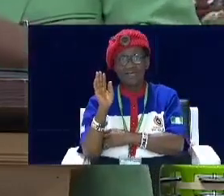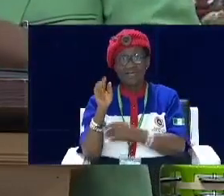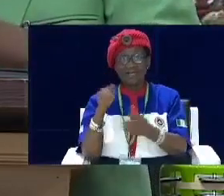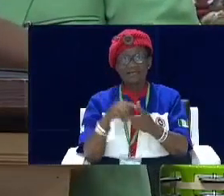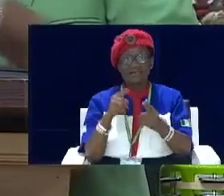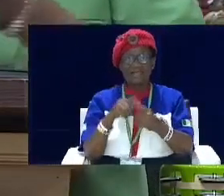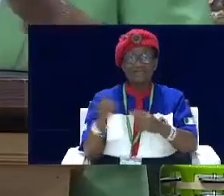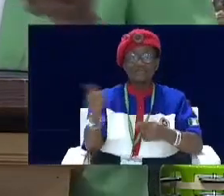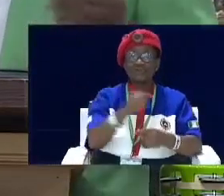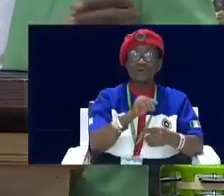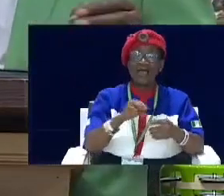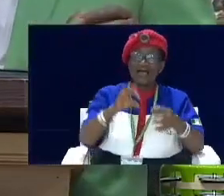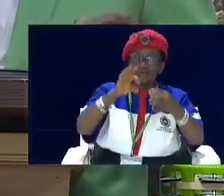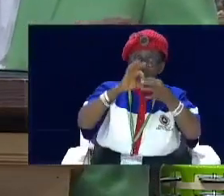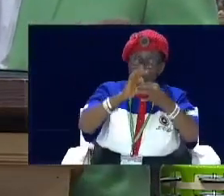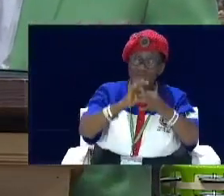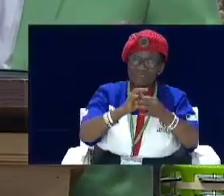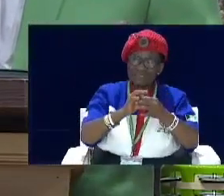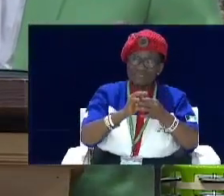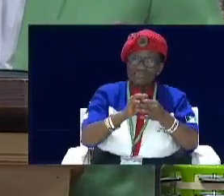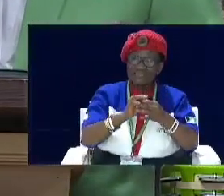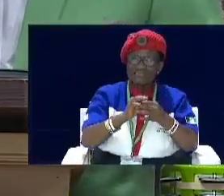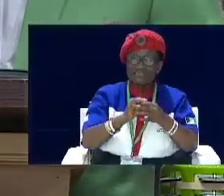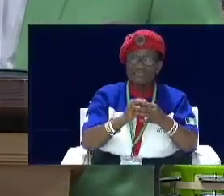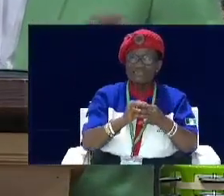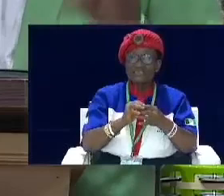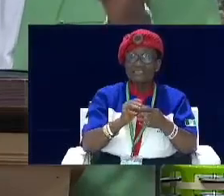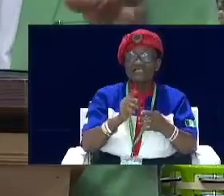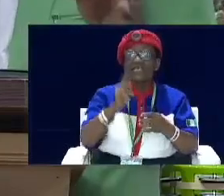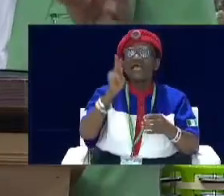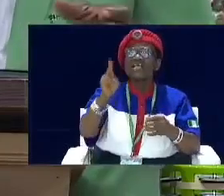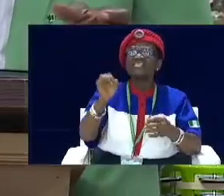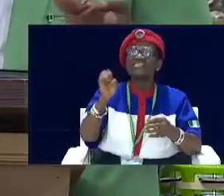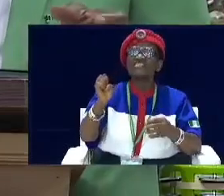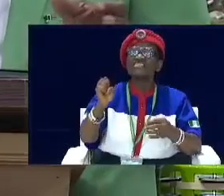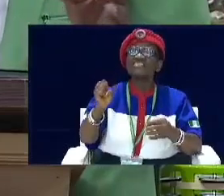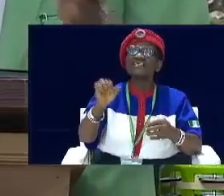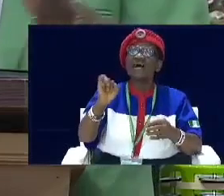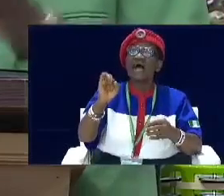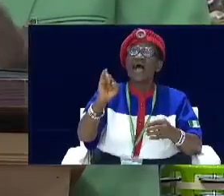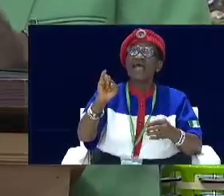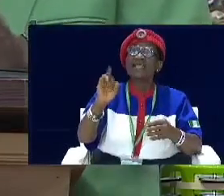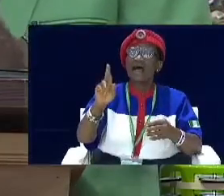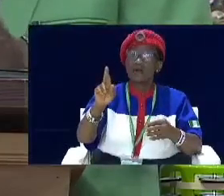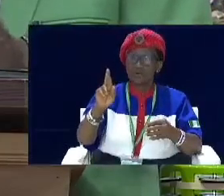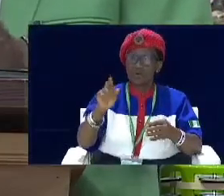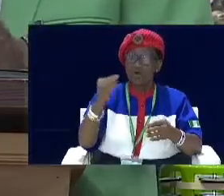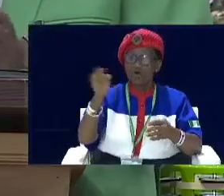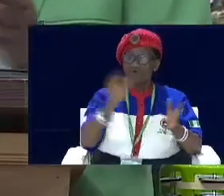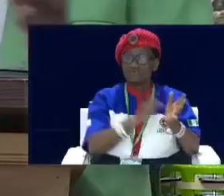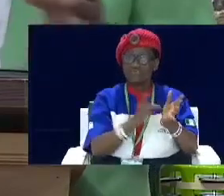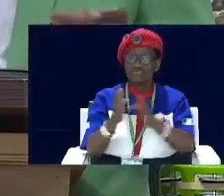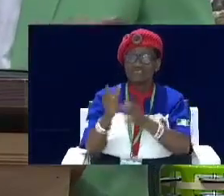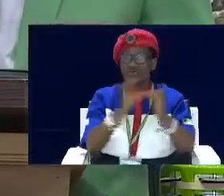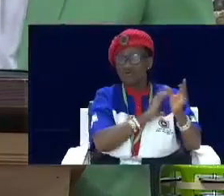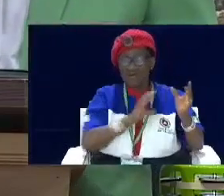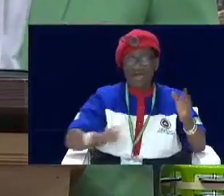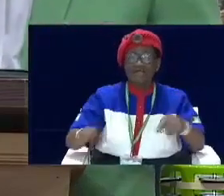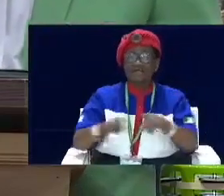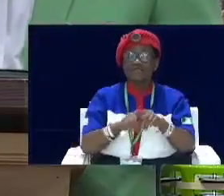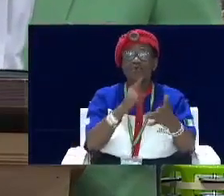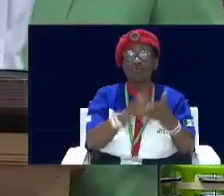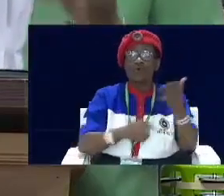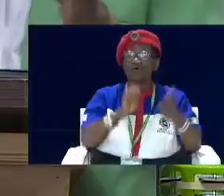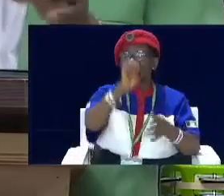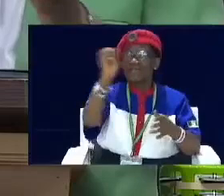with Jesus Christ. Nitori na je ajogun pelu Christi. That means whatever Jesus got, nitori na pe eyi to mo si pe ohun ti Jesus